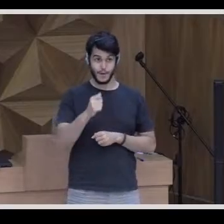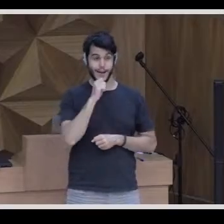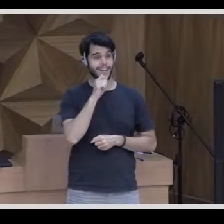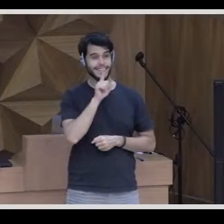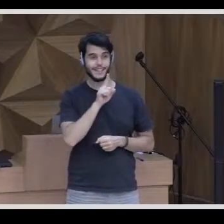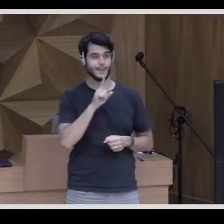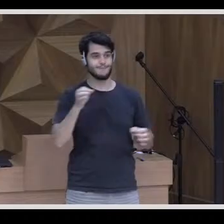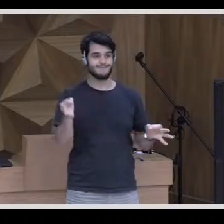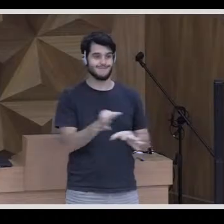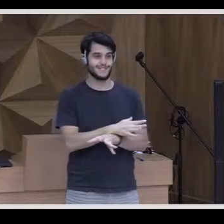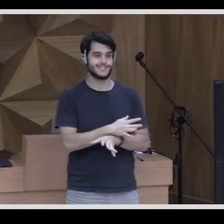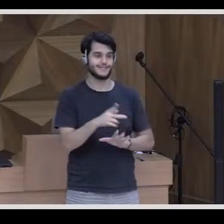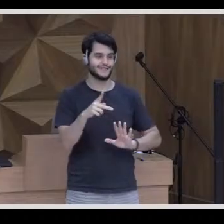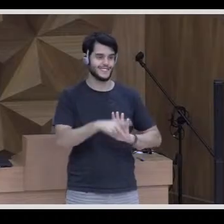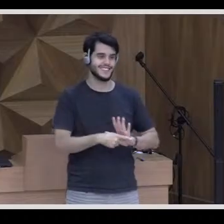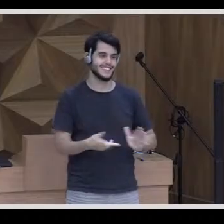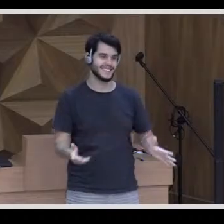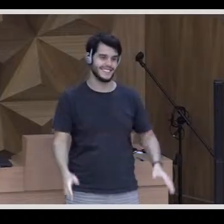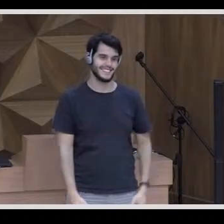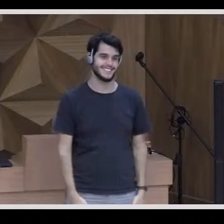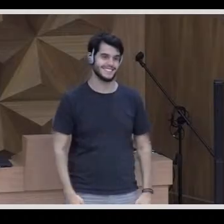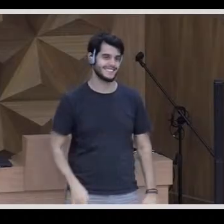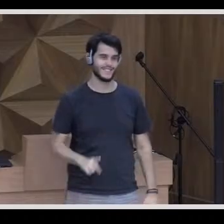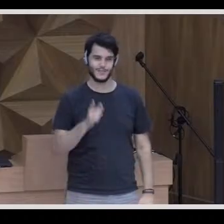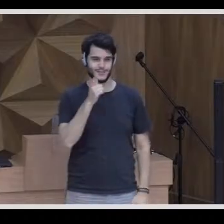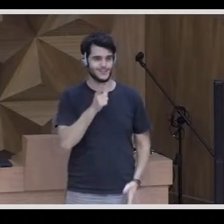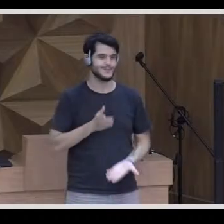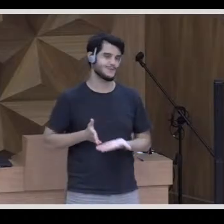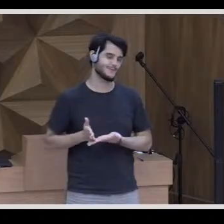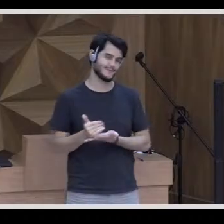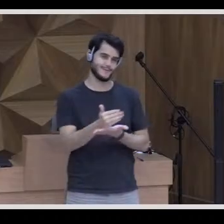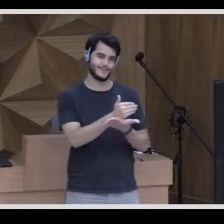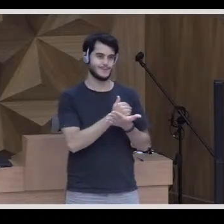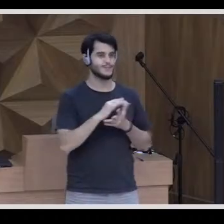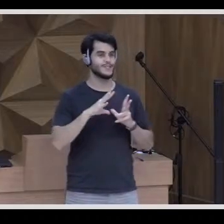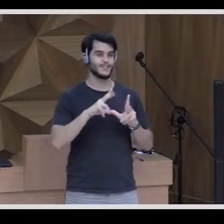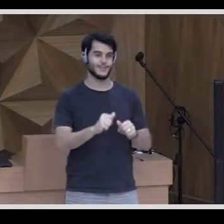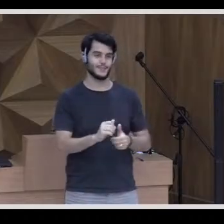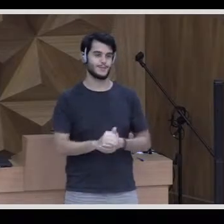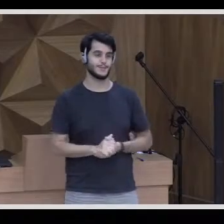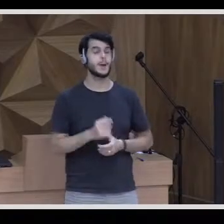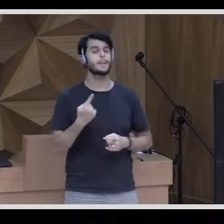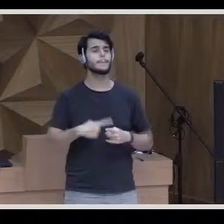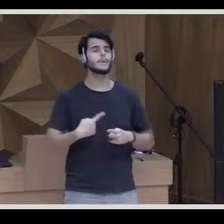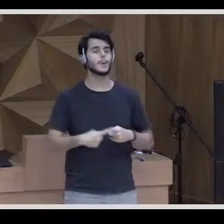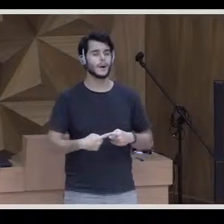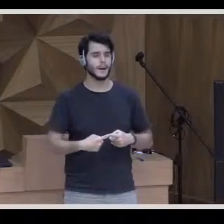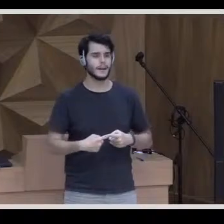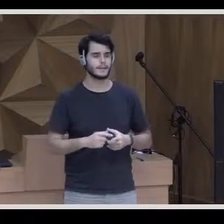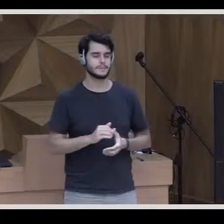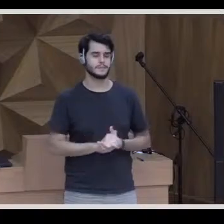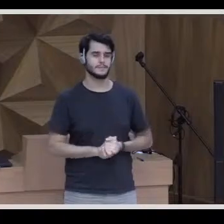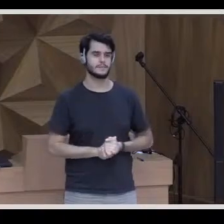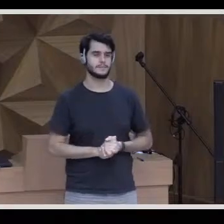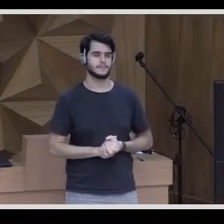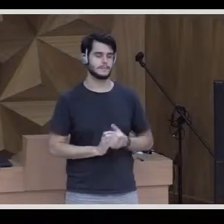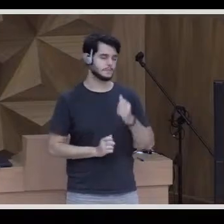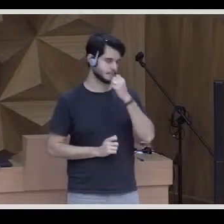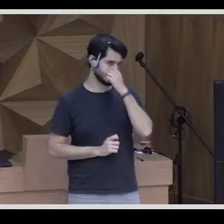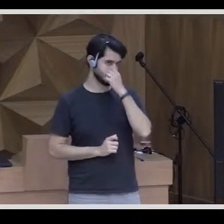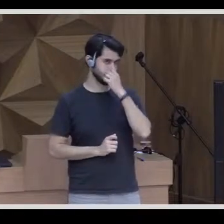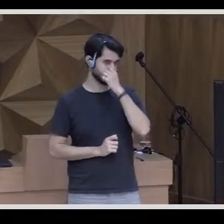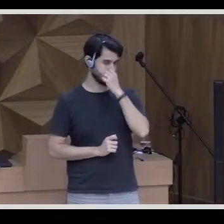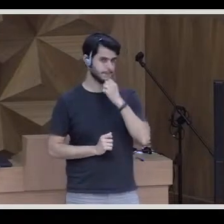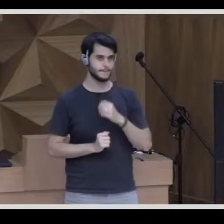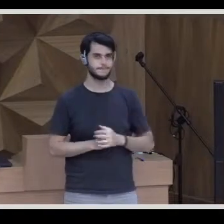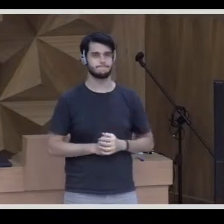We were never able to collect that data. And all of the reasons why have helped inform the research that we do